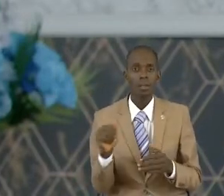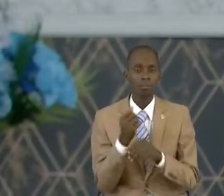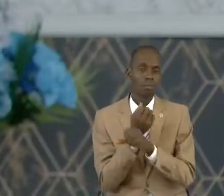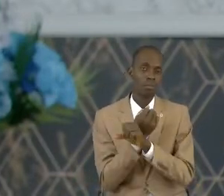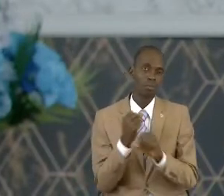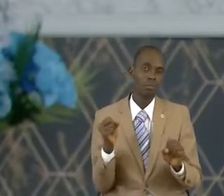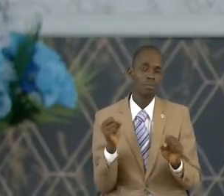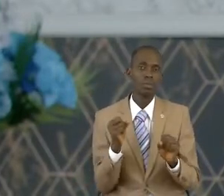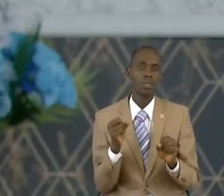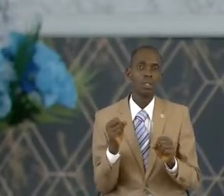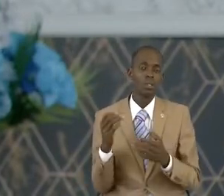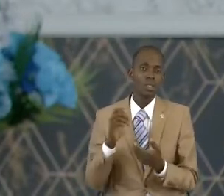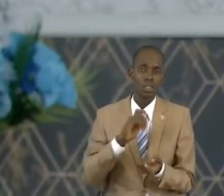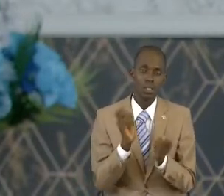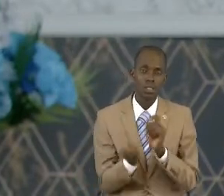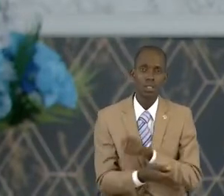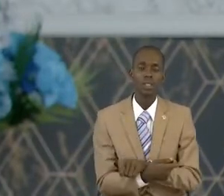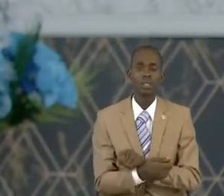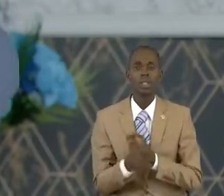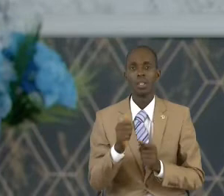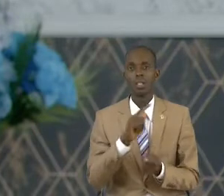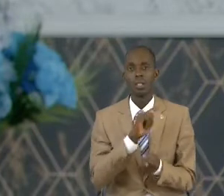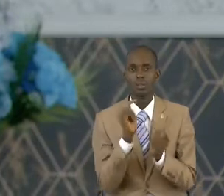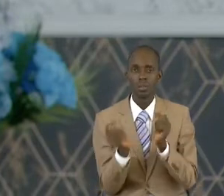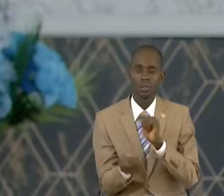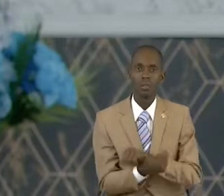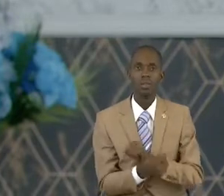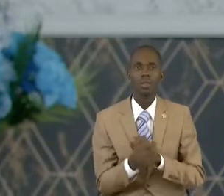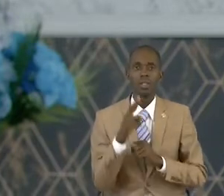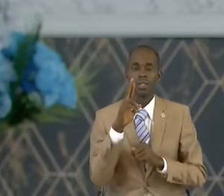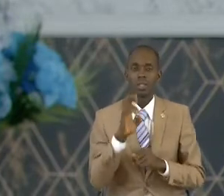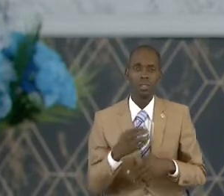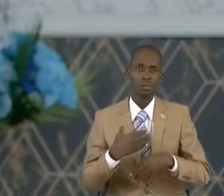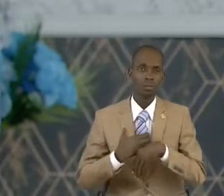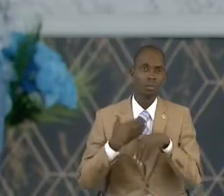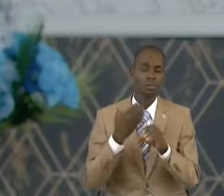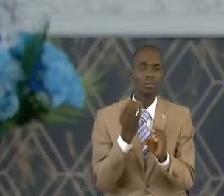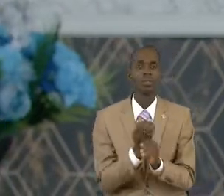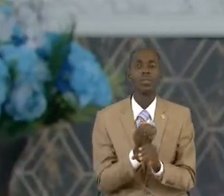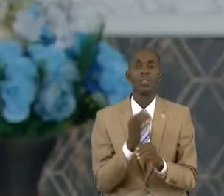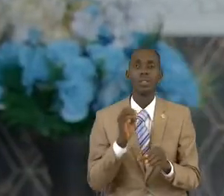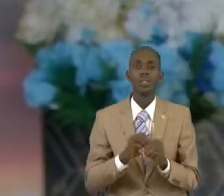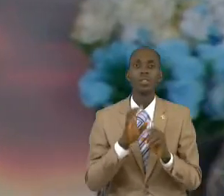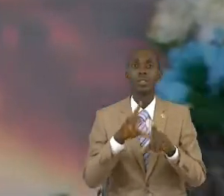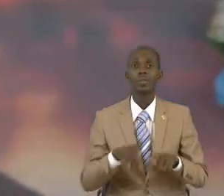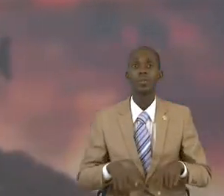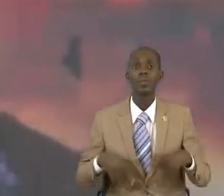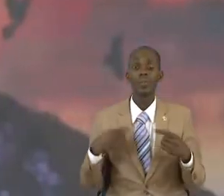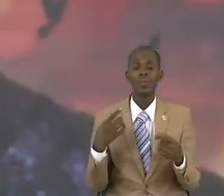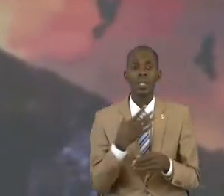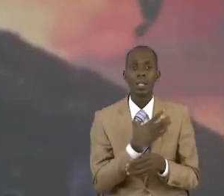a transformation, a recreation in your life. Our